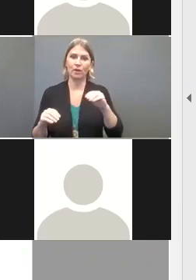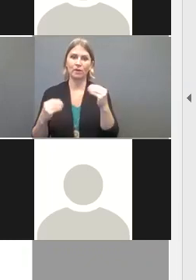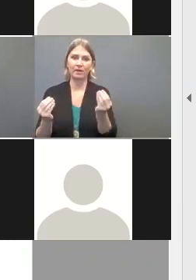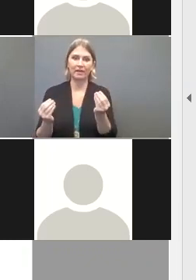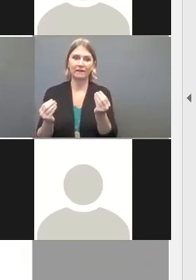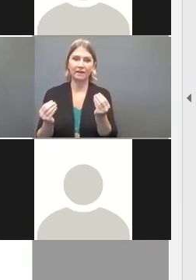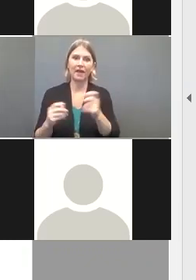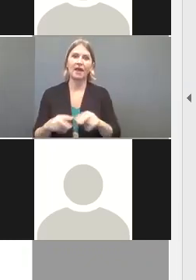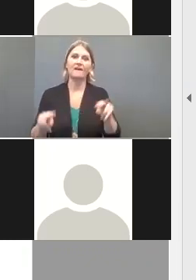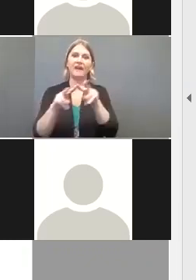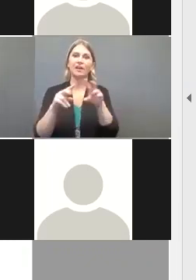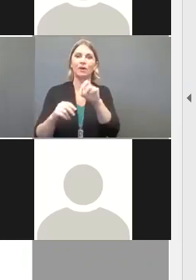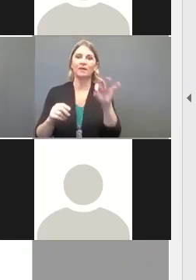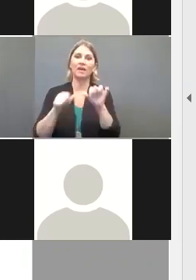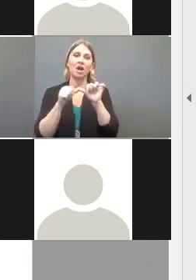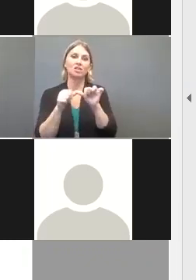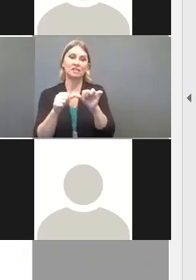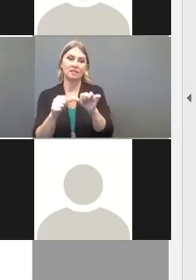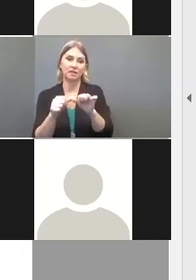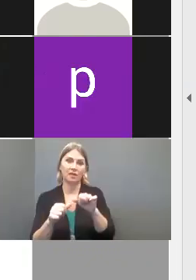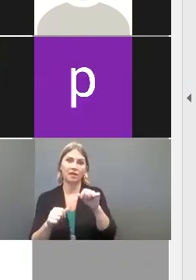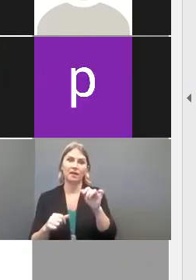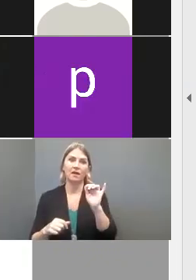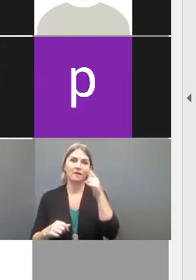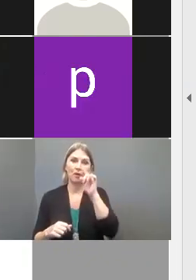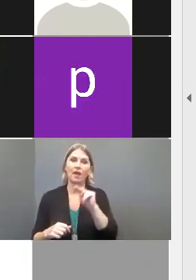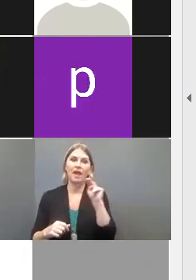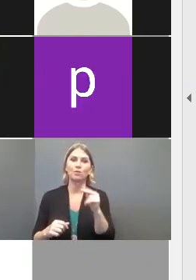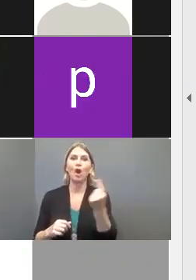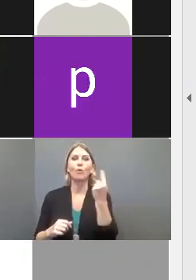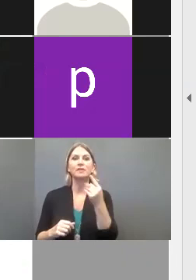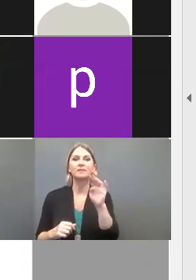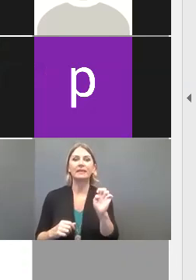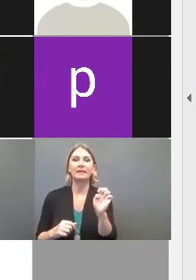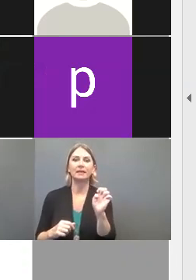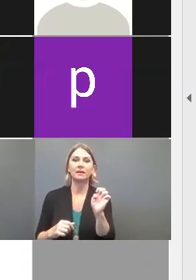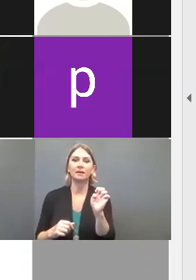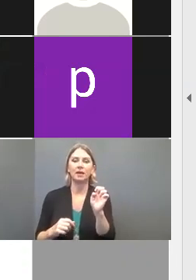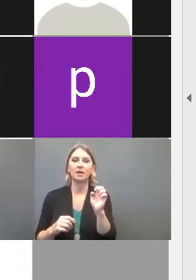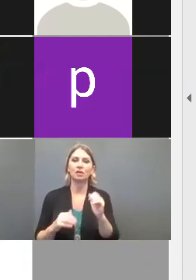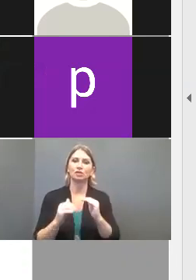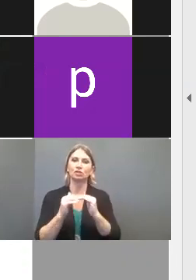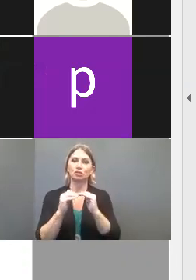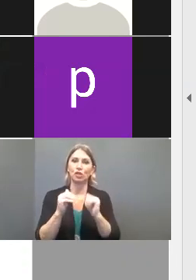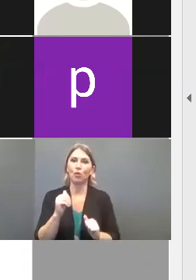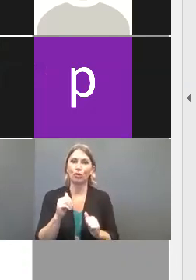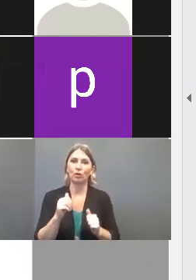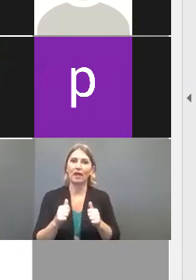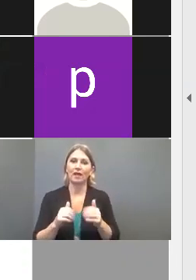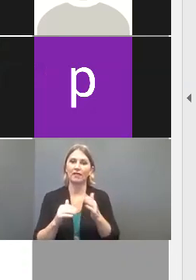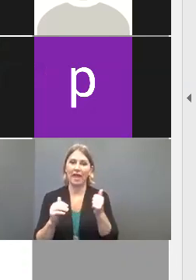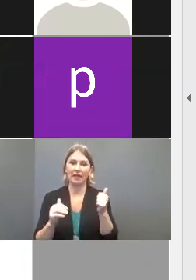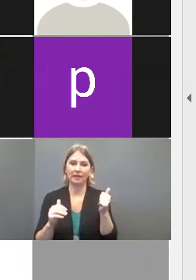a value of a constant for which n would always be slower than n squared. Okay.